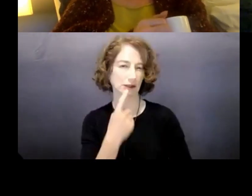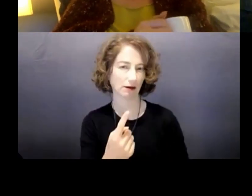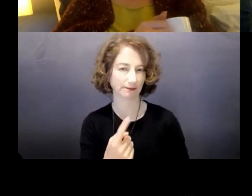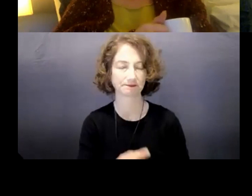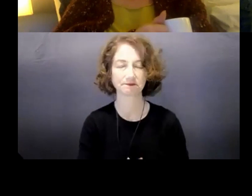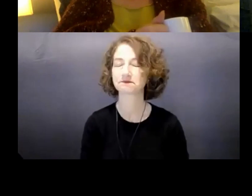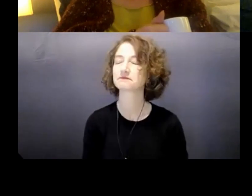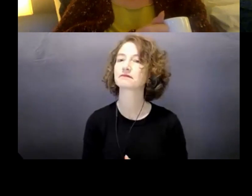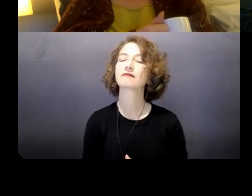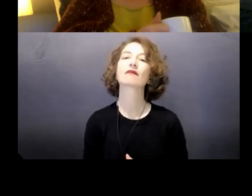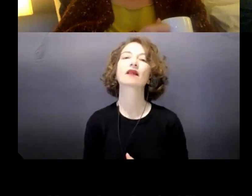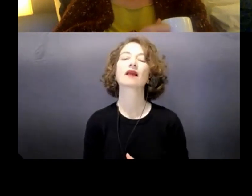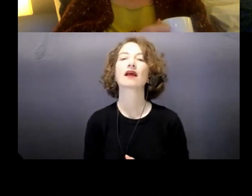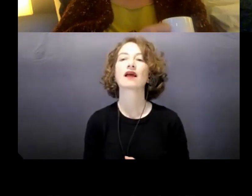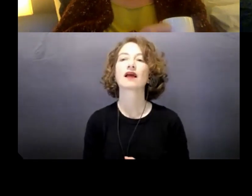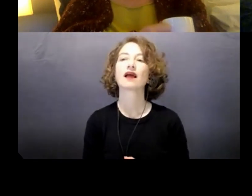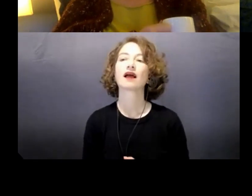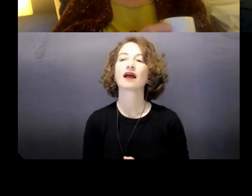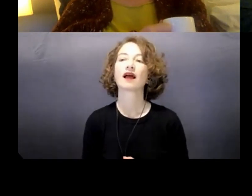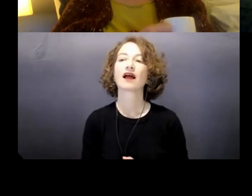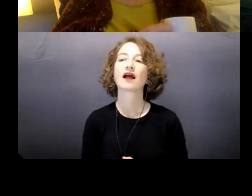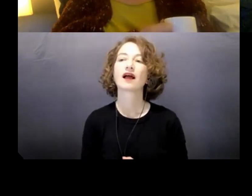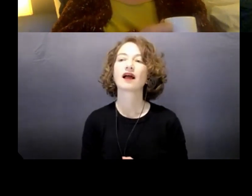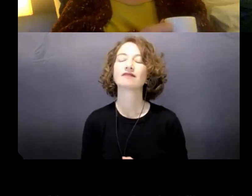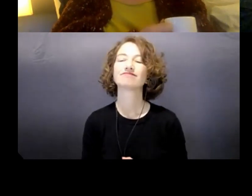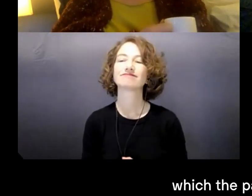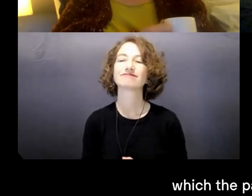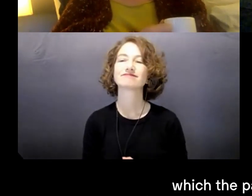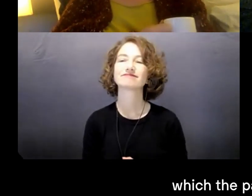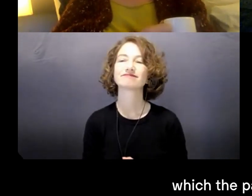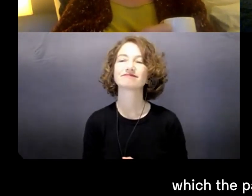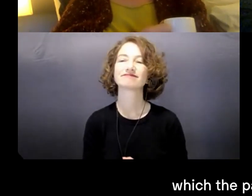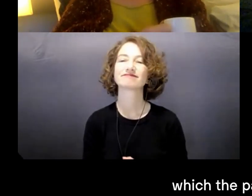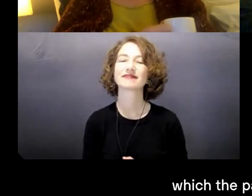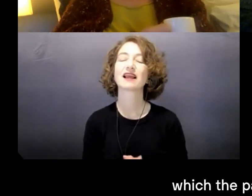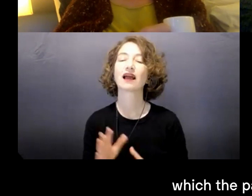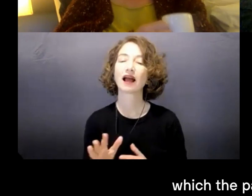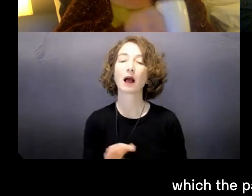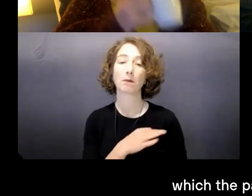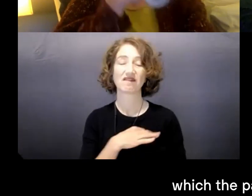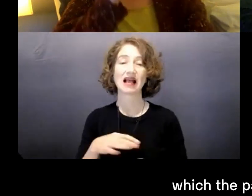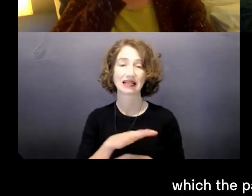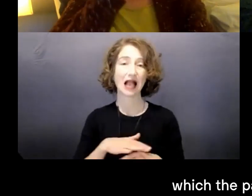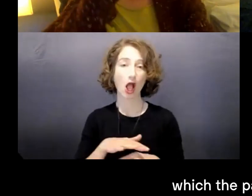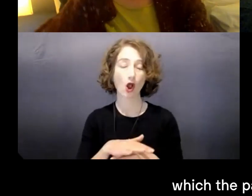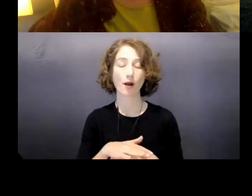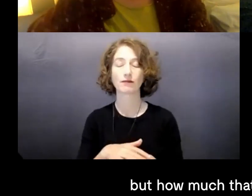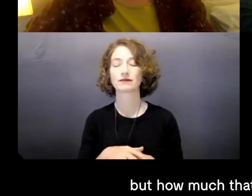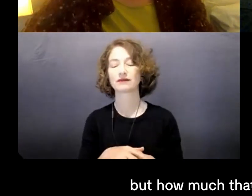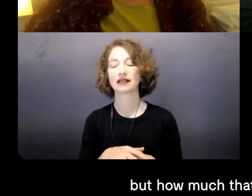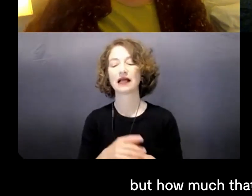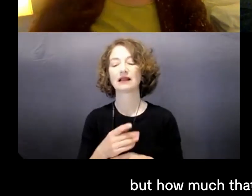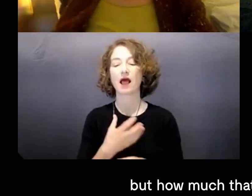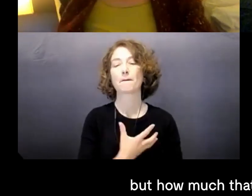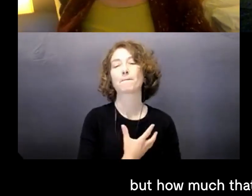inability to be in public from a private space, which the pandemic has already shattered for us, but